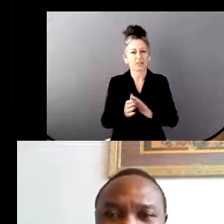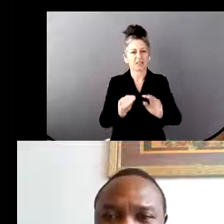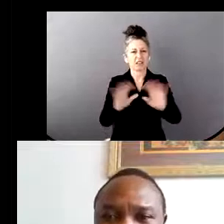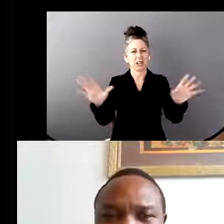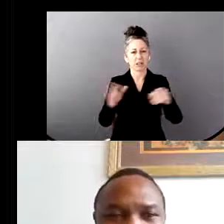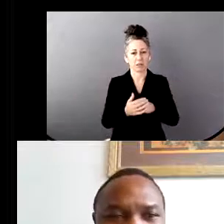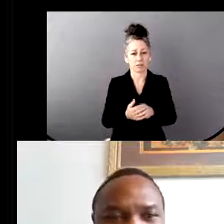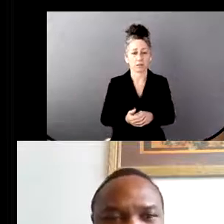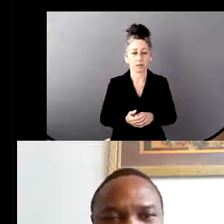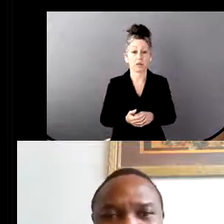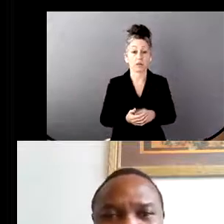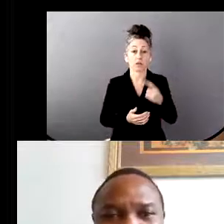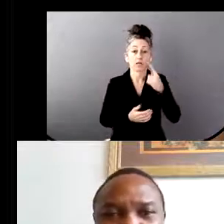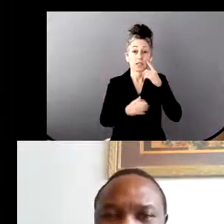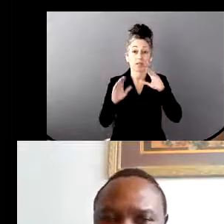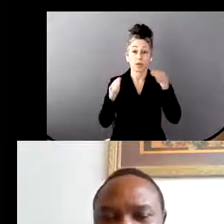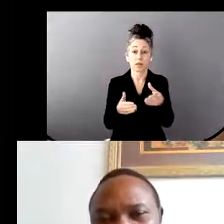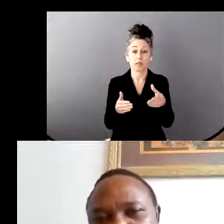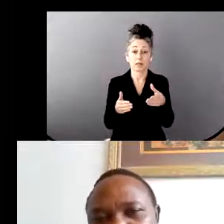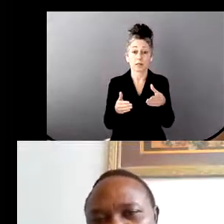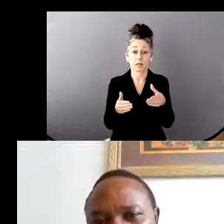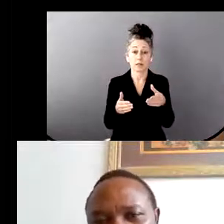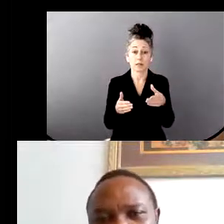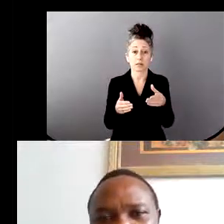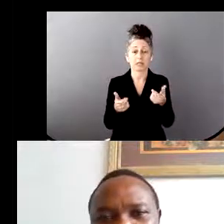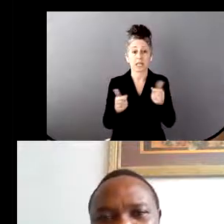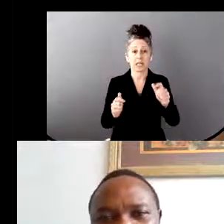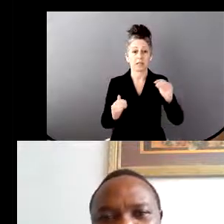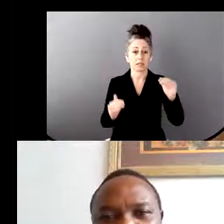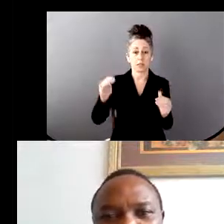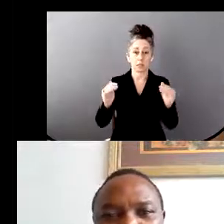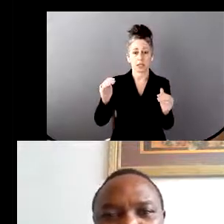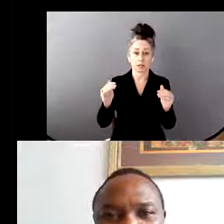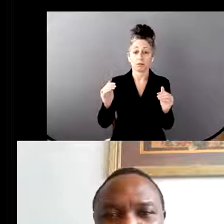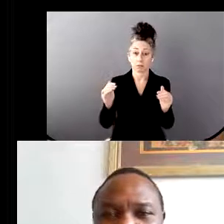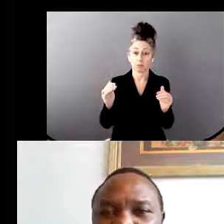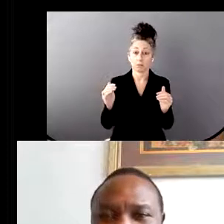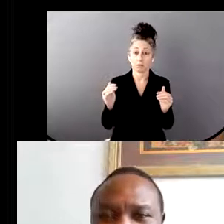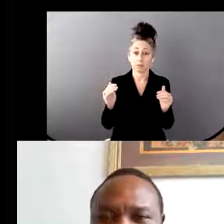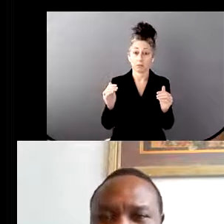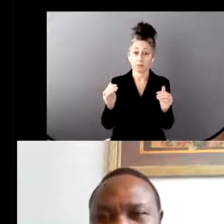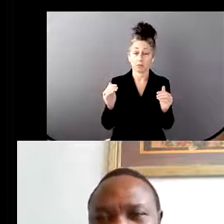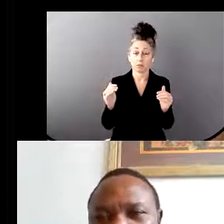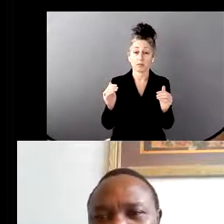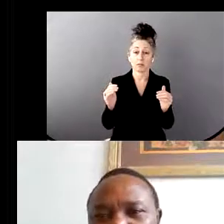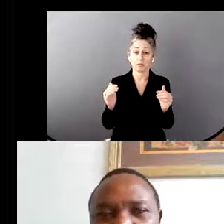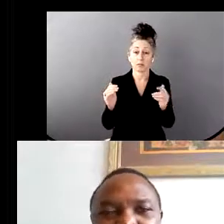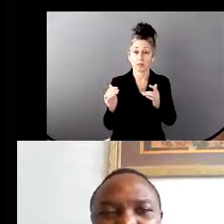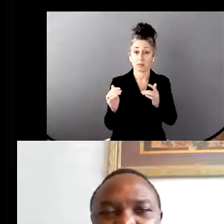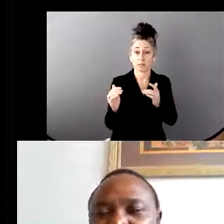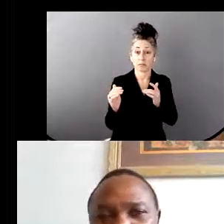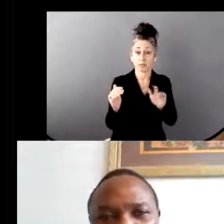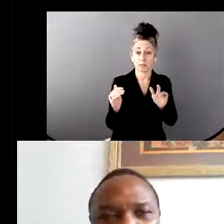and recent focus research indicates that such disparities, which we have had, trends are likely to ensure in